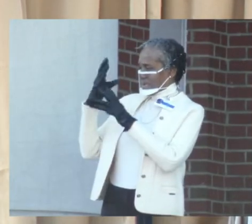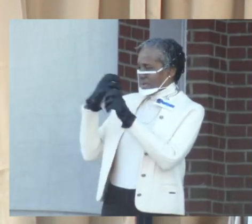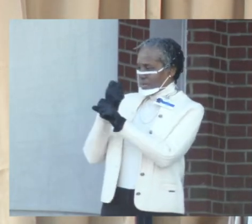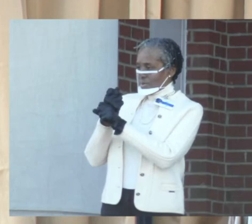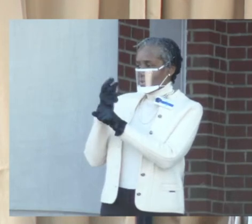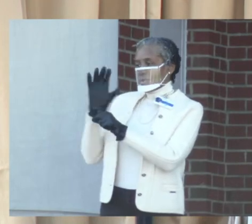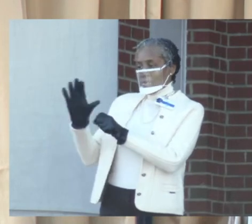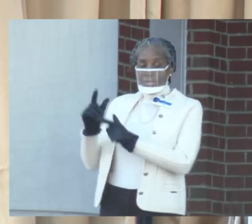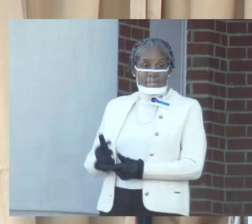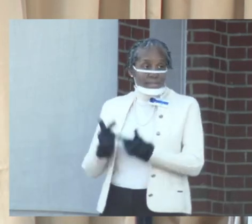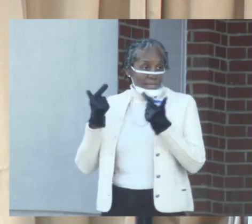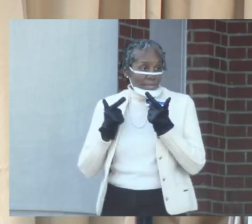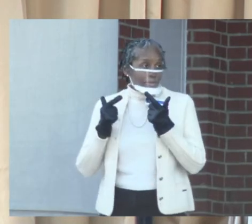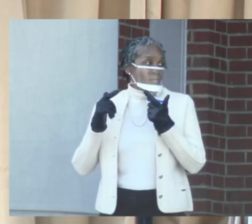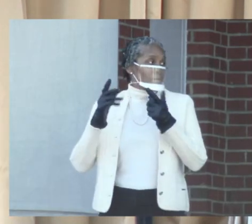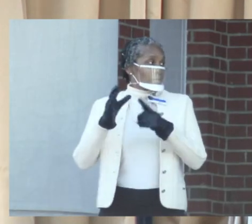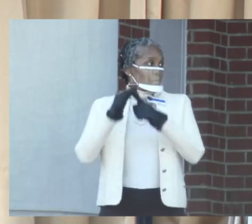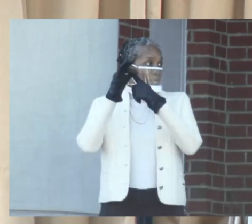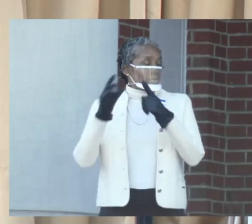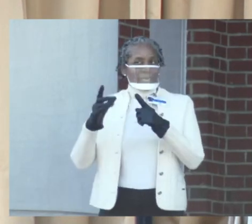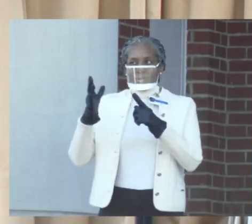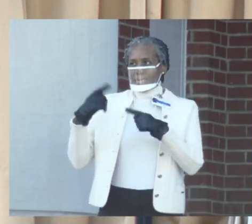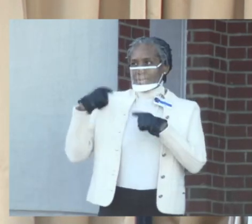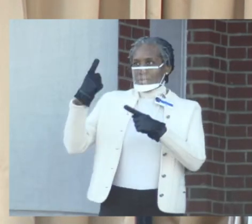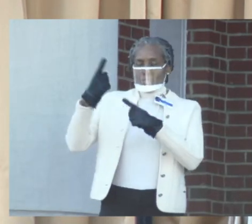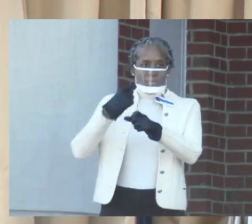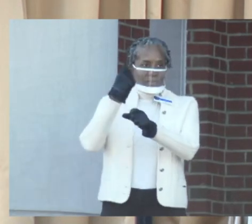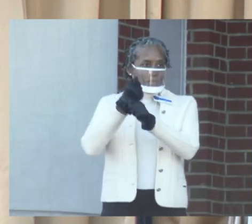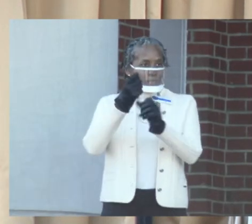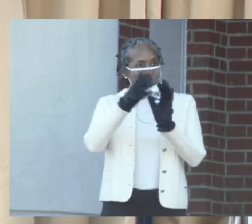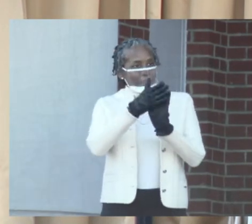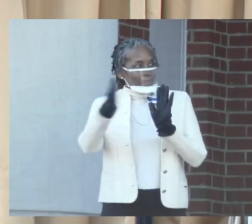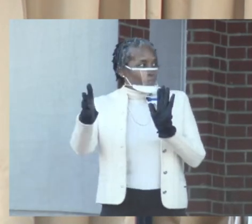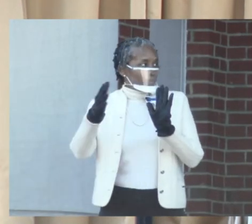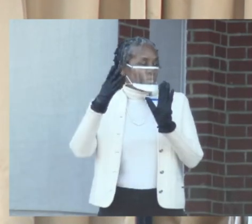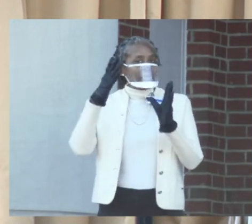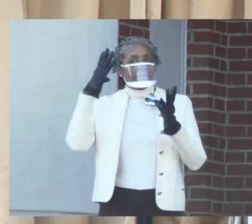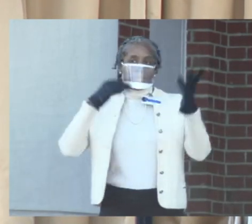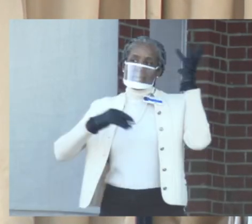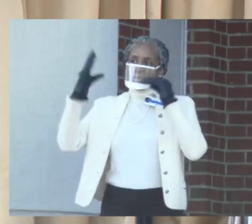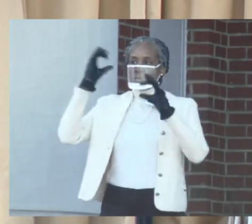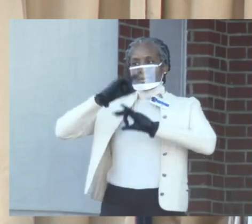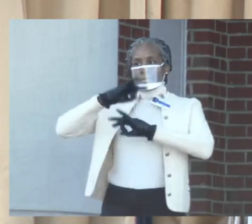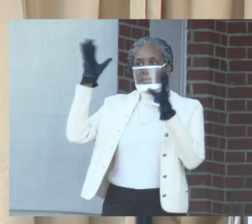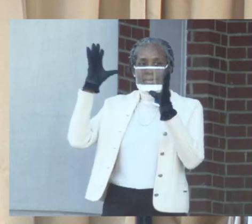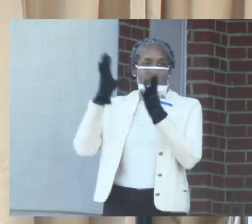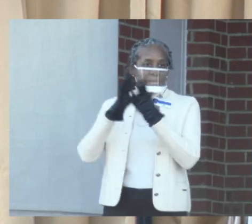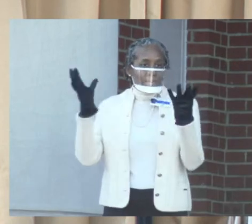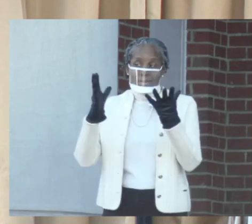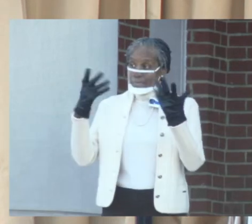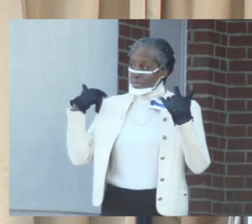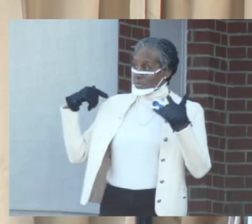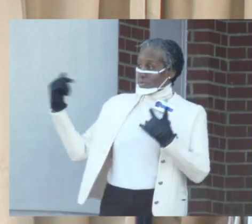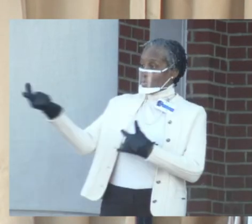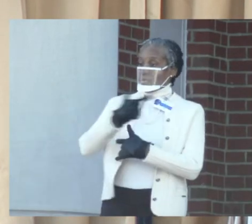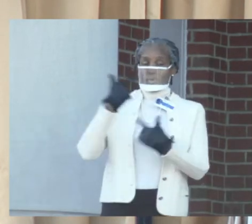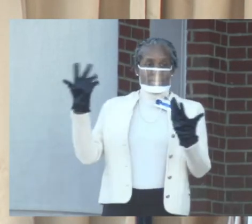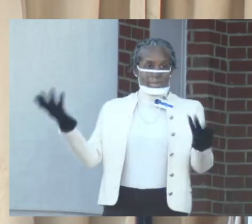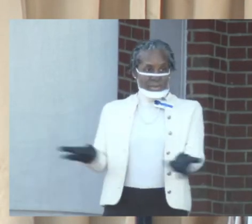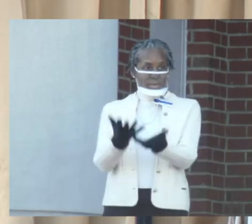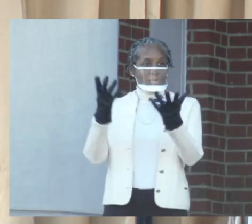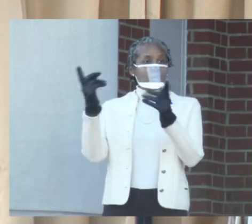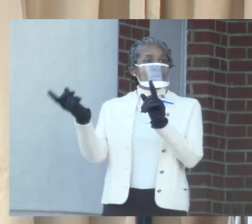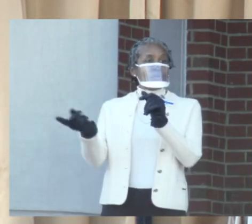During our lifetimes, particularly during this past year, we've gone through a lot. Yet we're here on the lawn of our